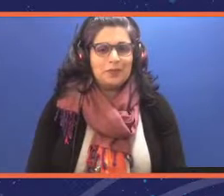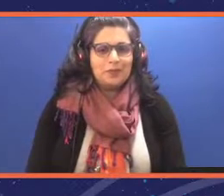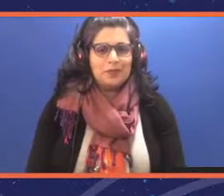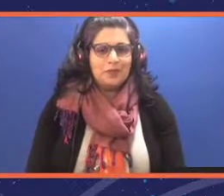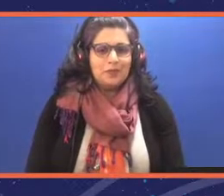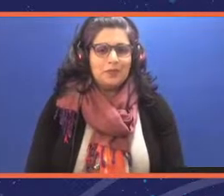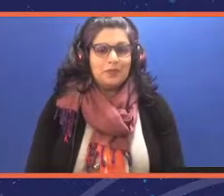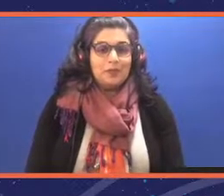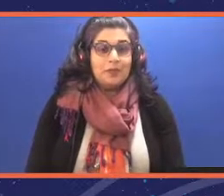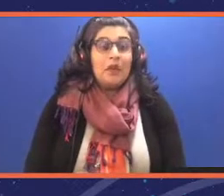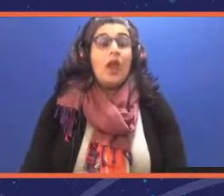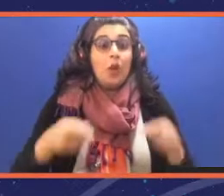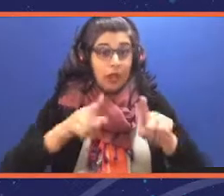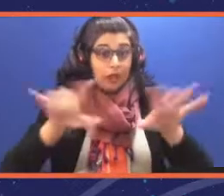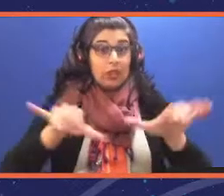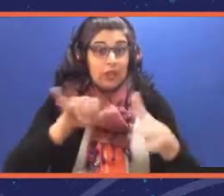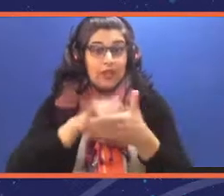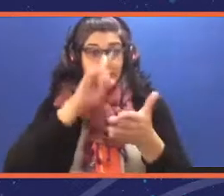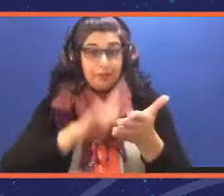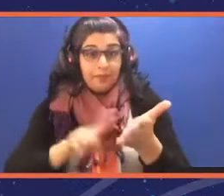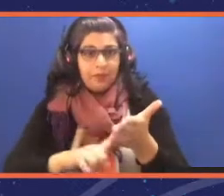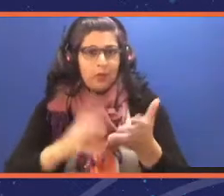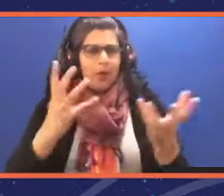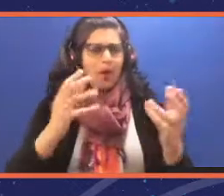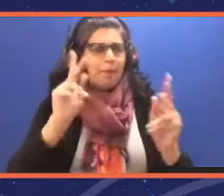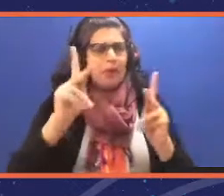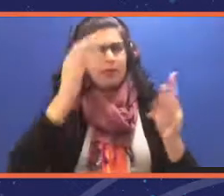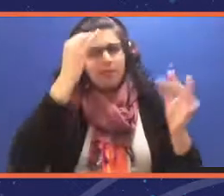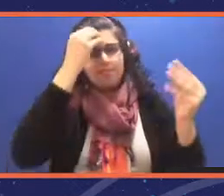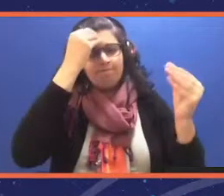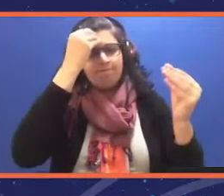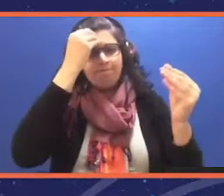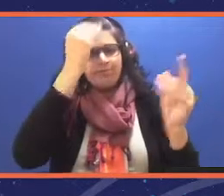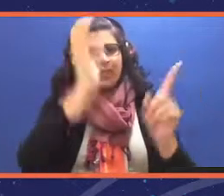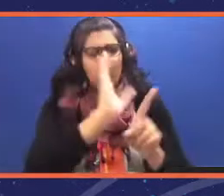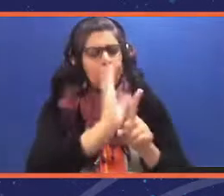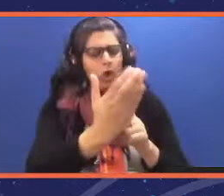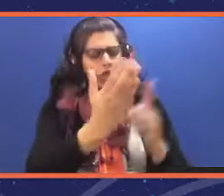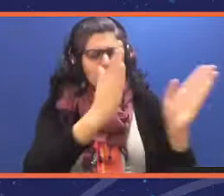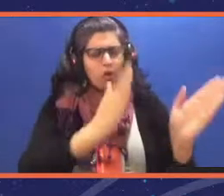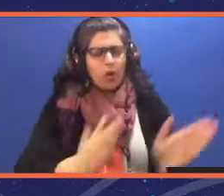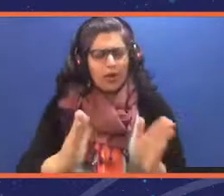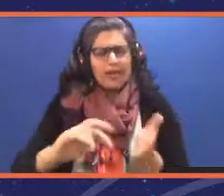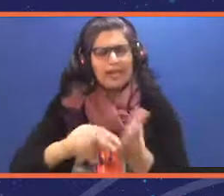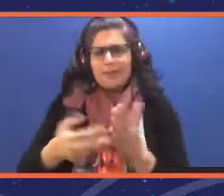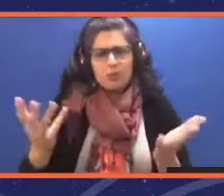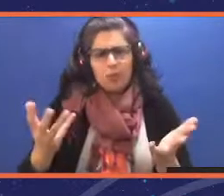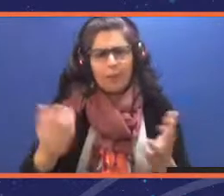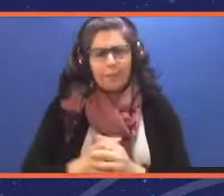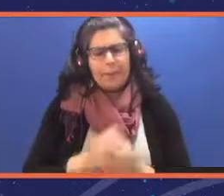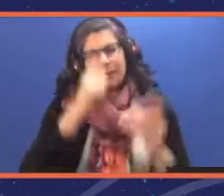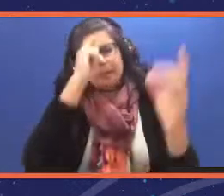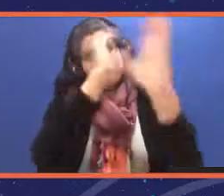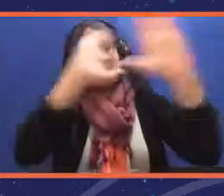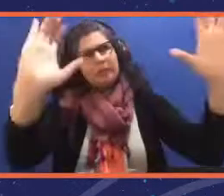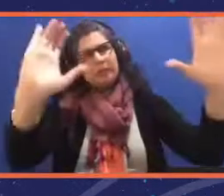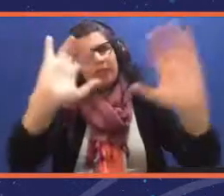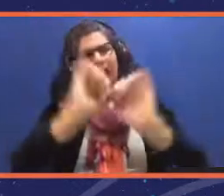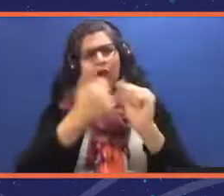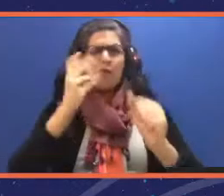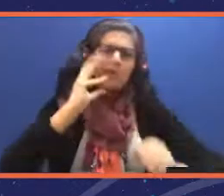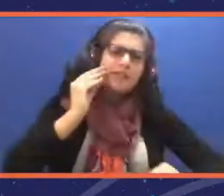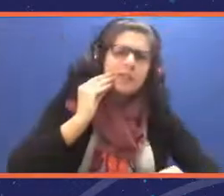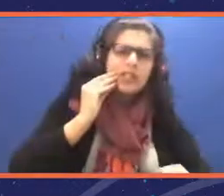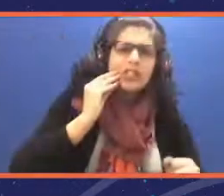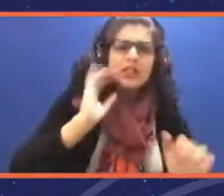And while you're doing that, we also want folks to be thinking about, what does cultural organizing mean to you? How have you experienced it? How have you seen it